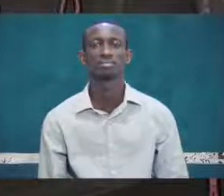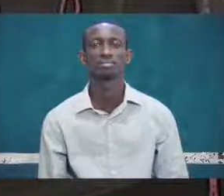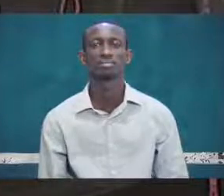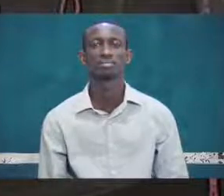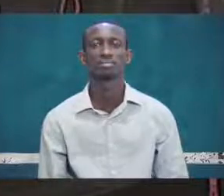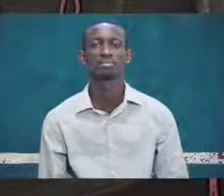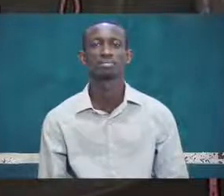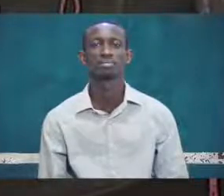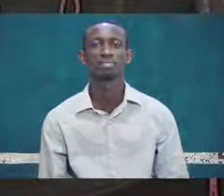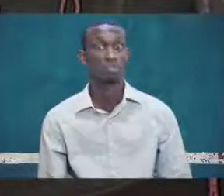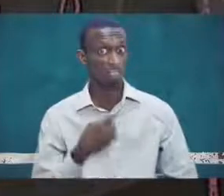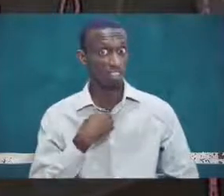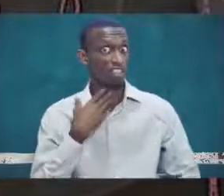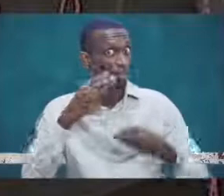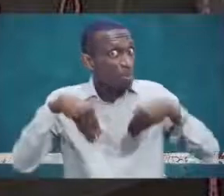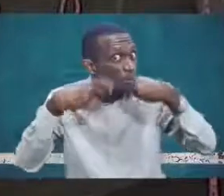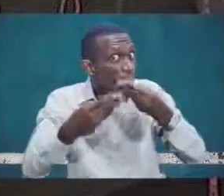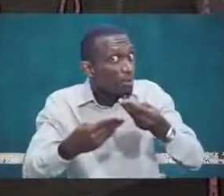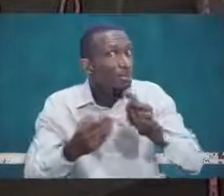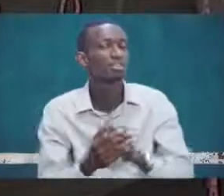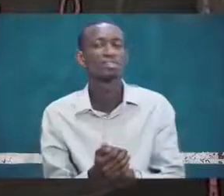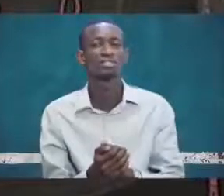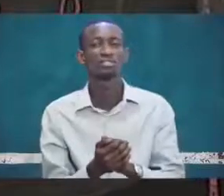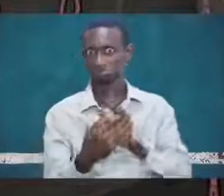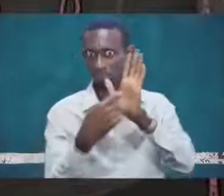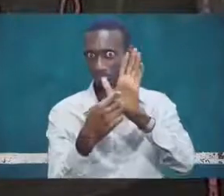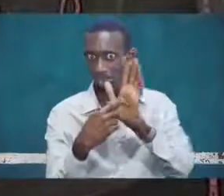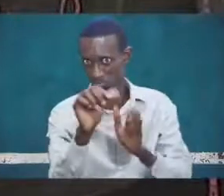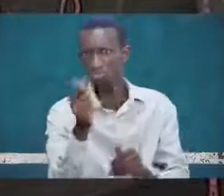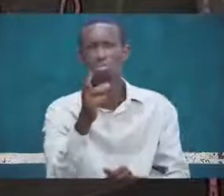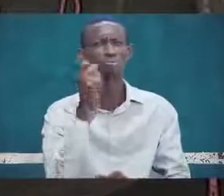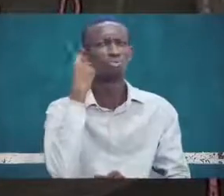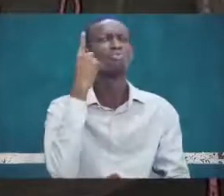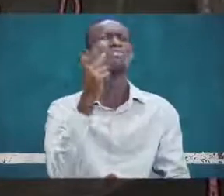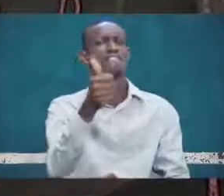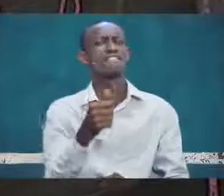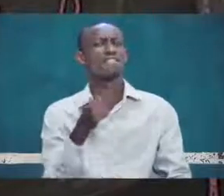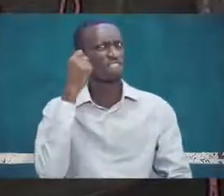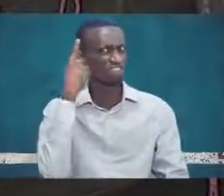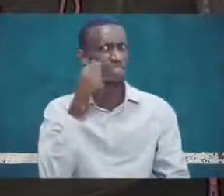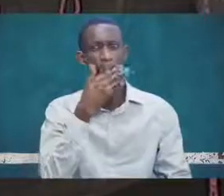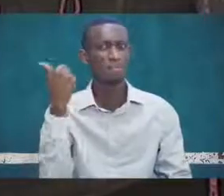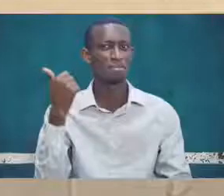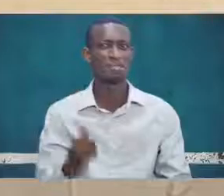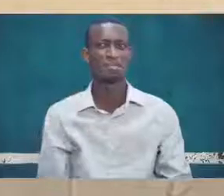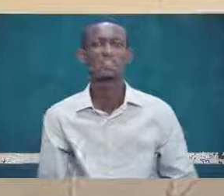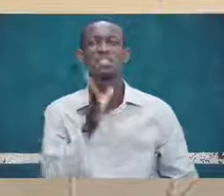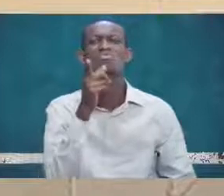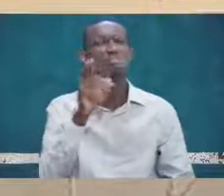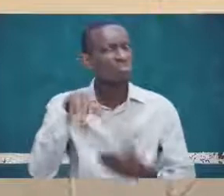I want to give you one more example, and then you understand better. I just want every one of you to understand this very